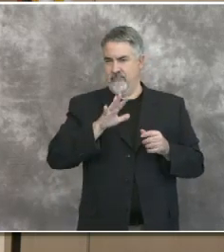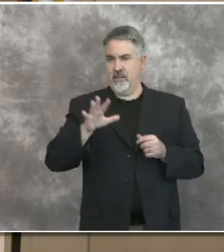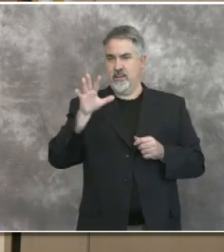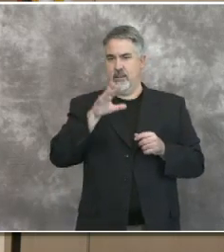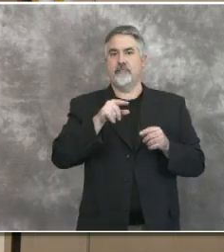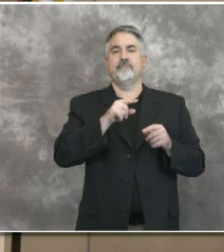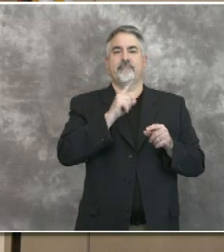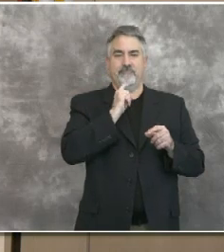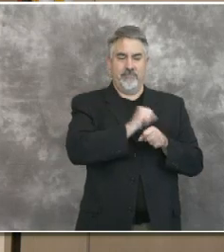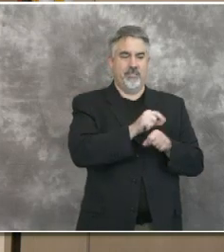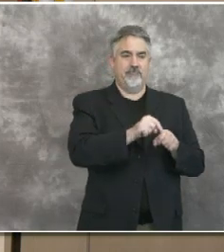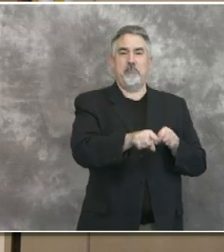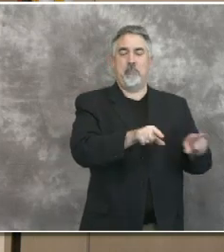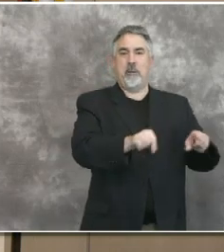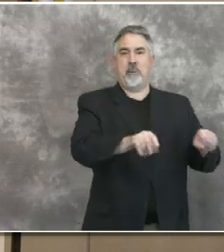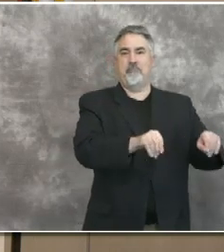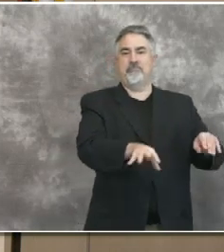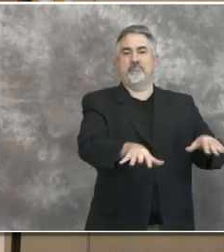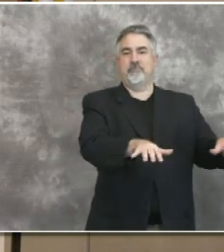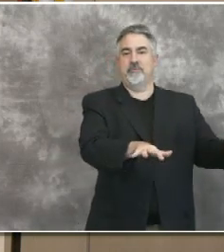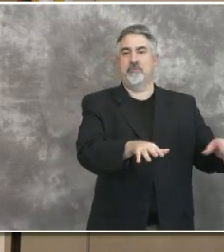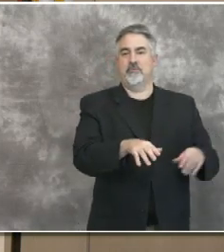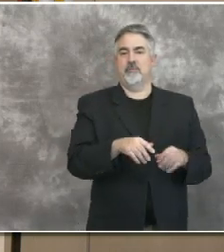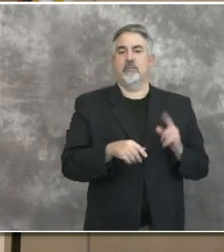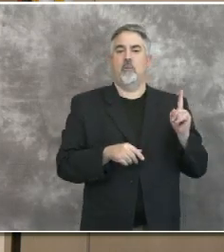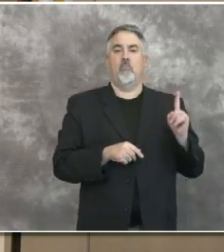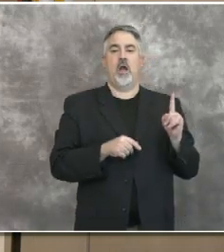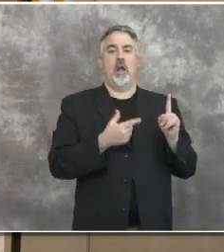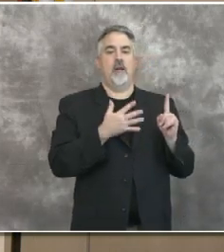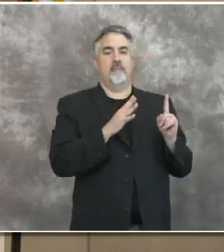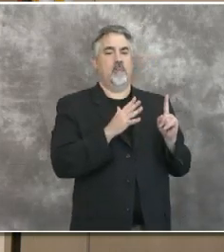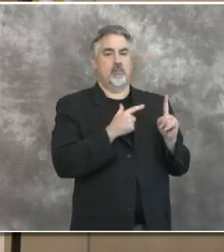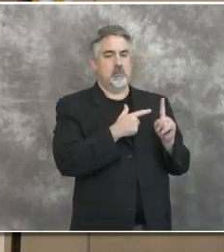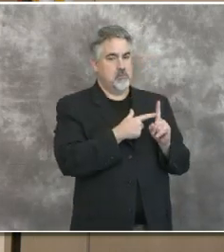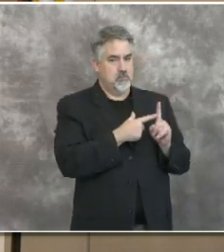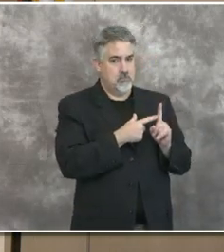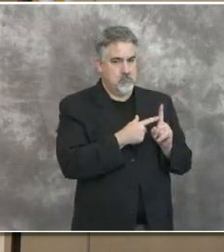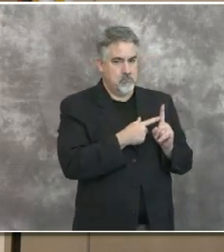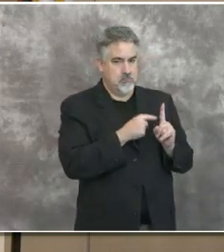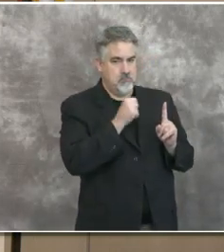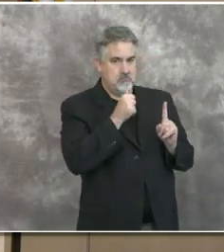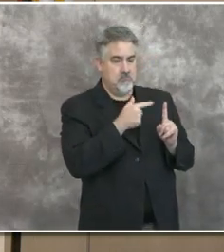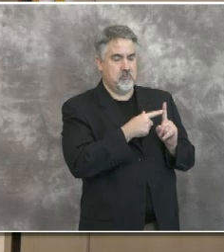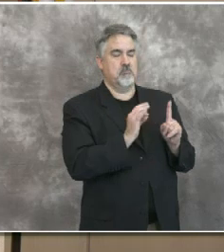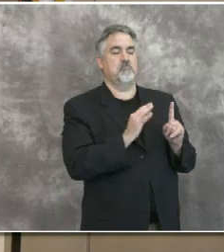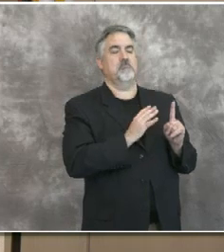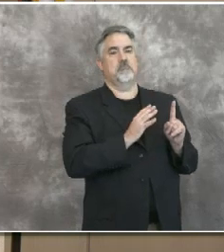outbreaks and 1 inactive outbreak, which means there have been no new cases in more than 14